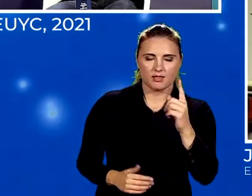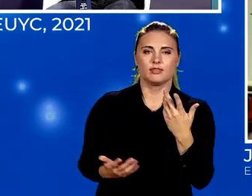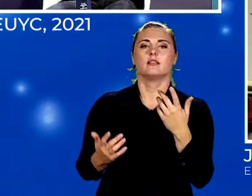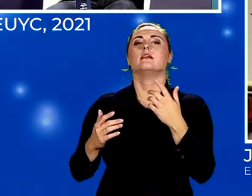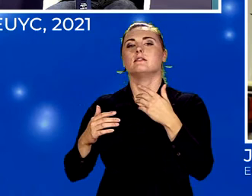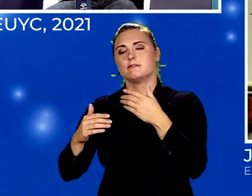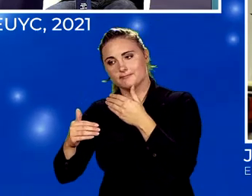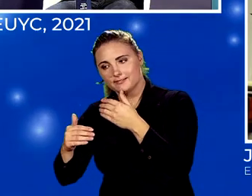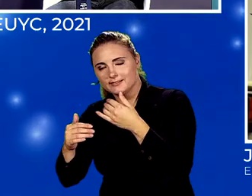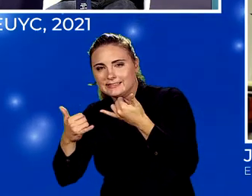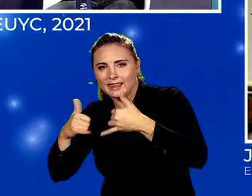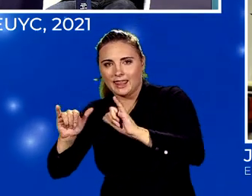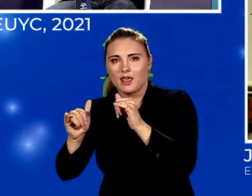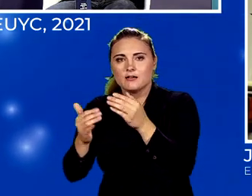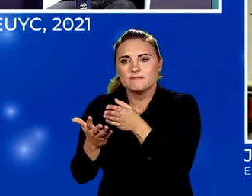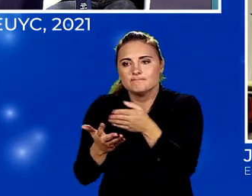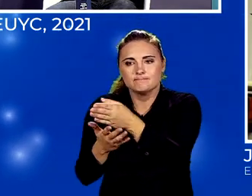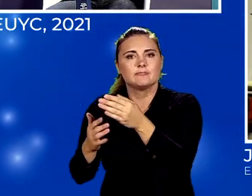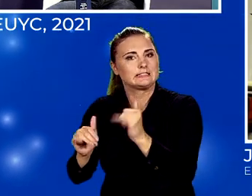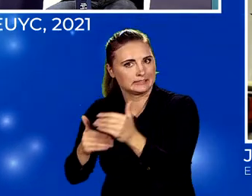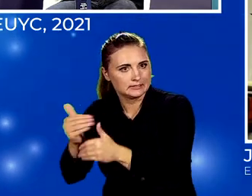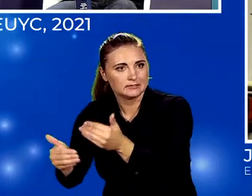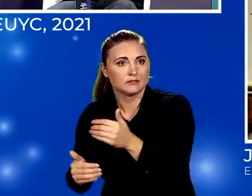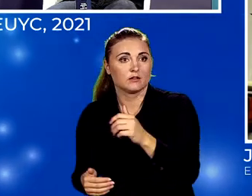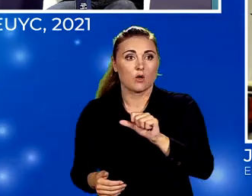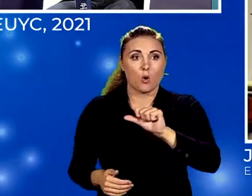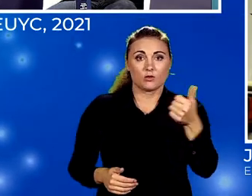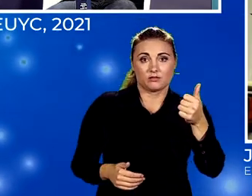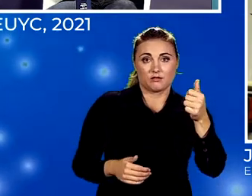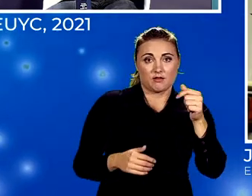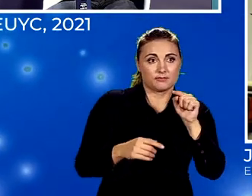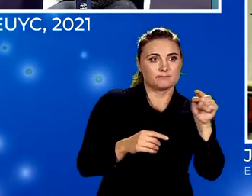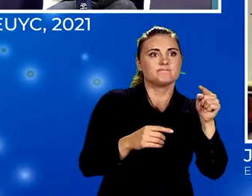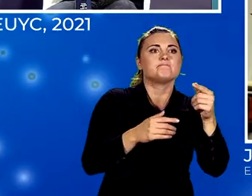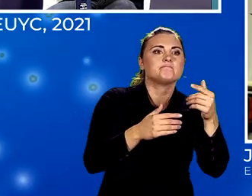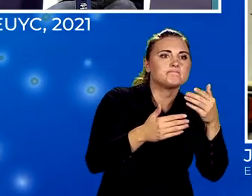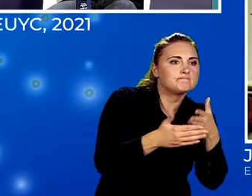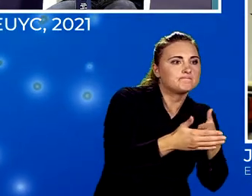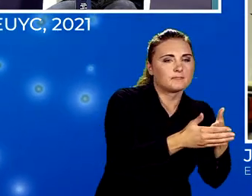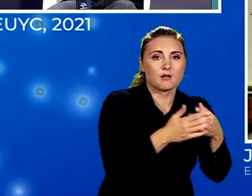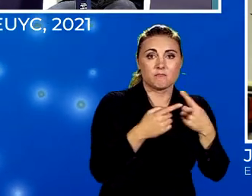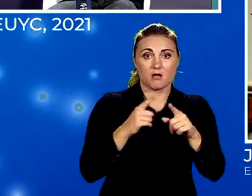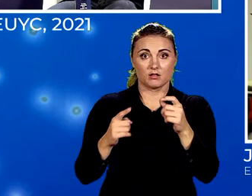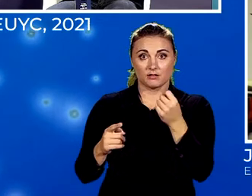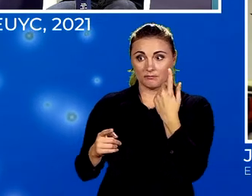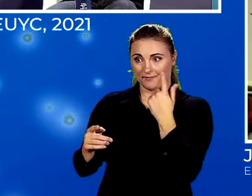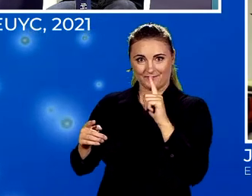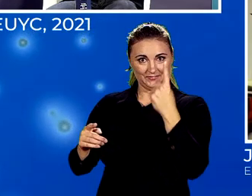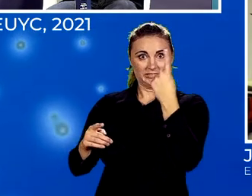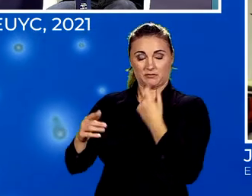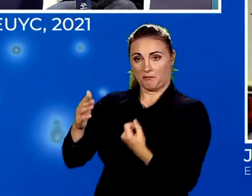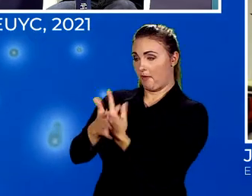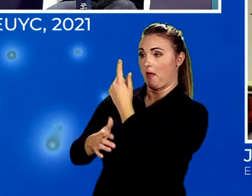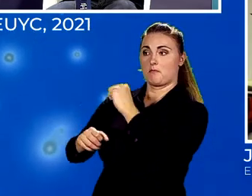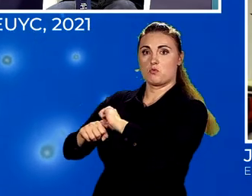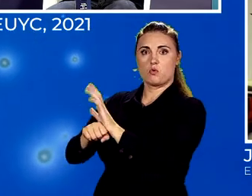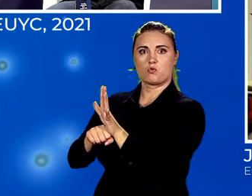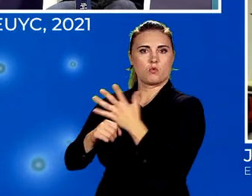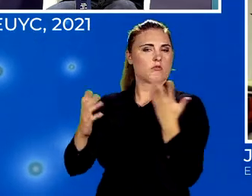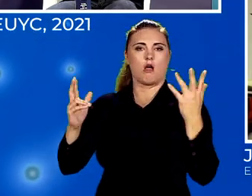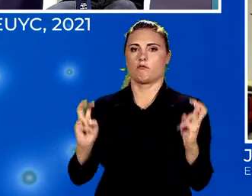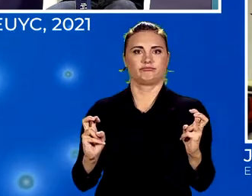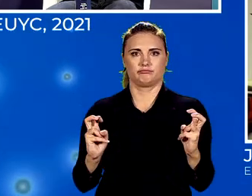were basically going after first round of crisis management, if I say it like that, on